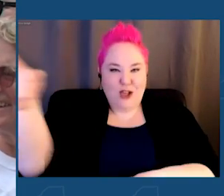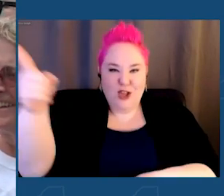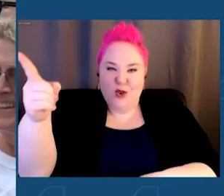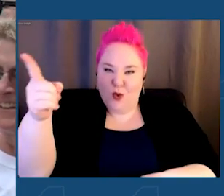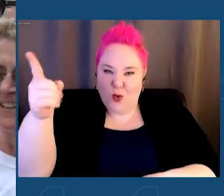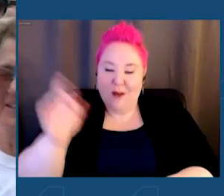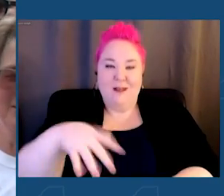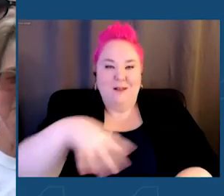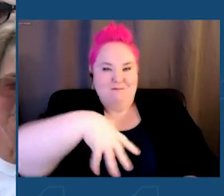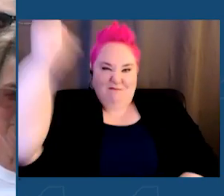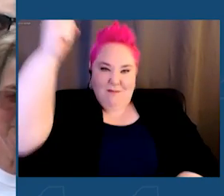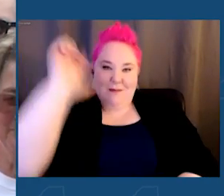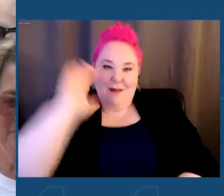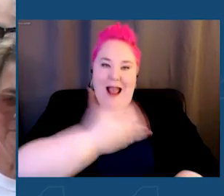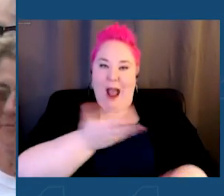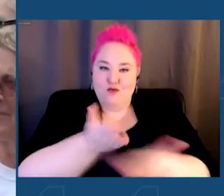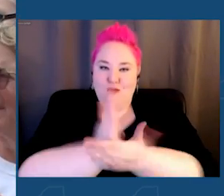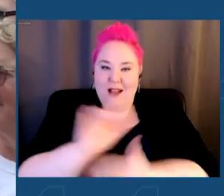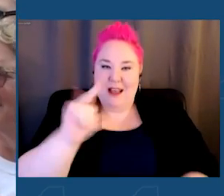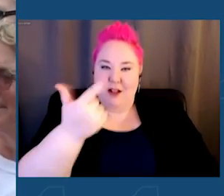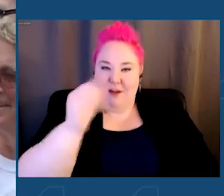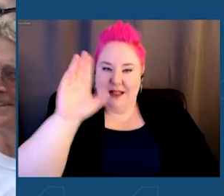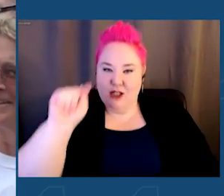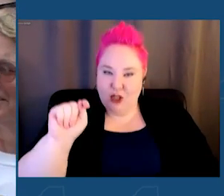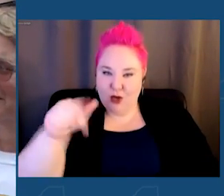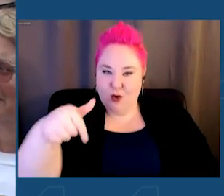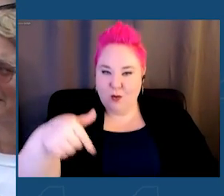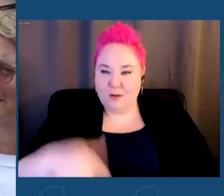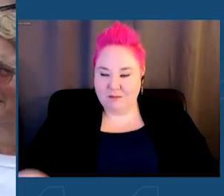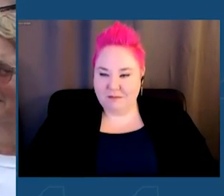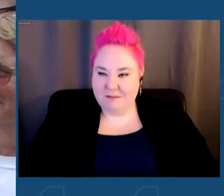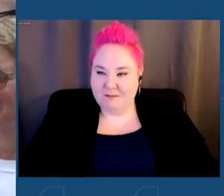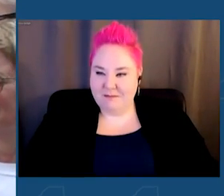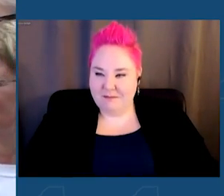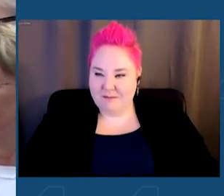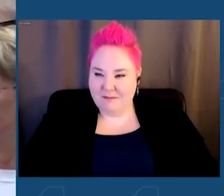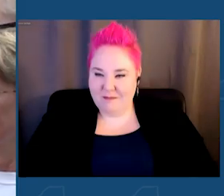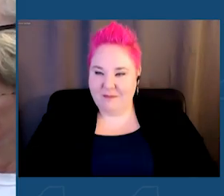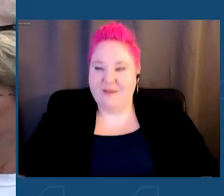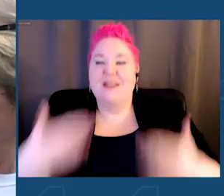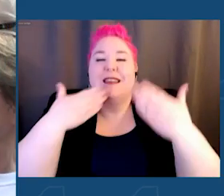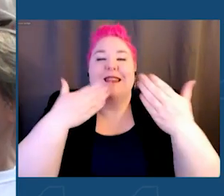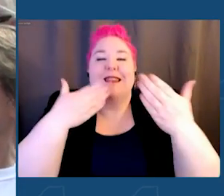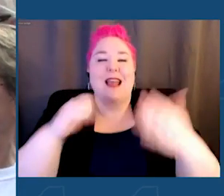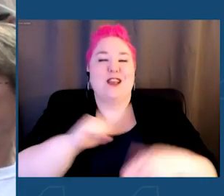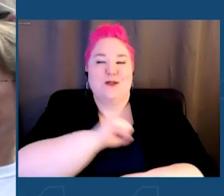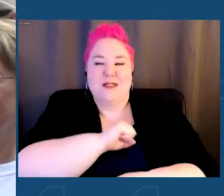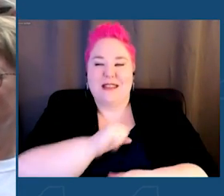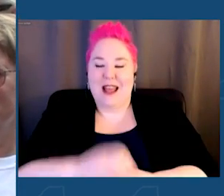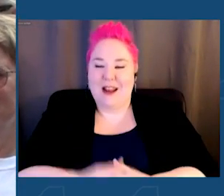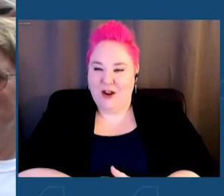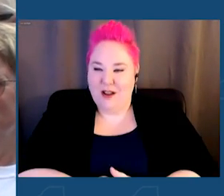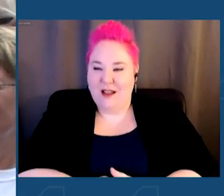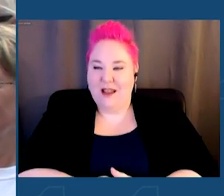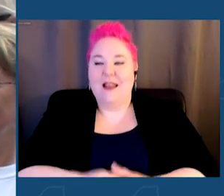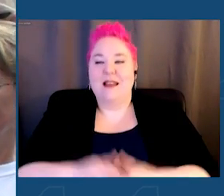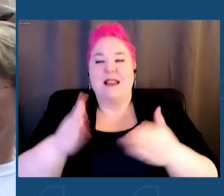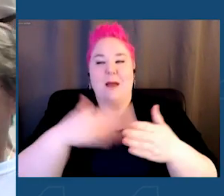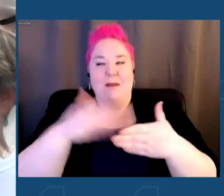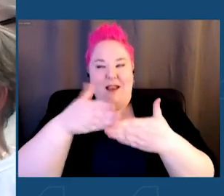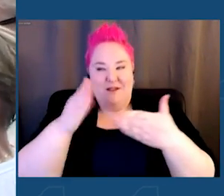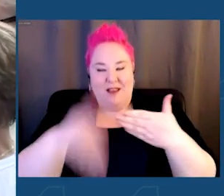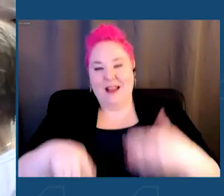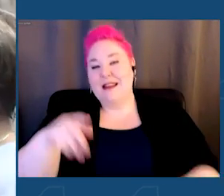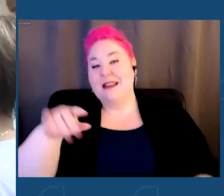rights away from us. Thank you. Thank you, Senator. And let me close with Senator Kirsten